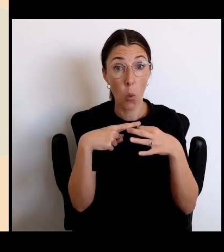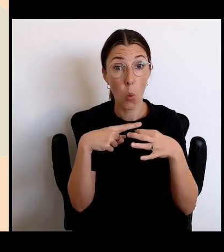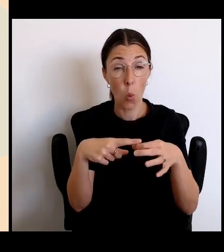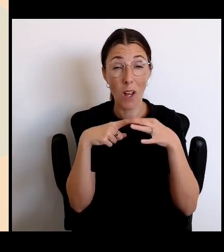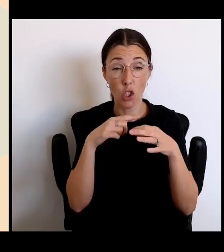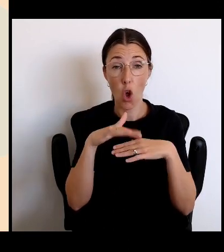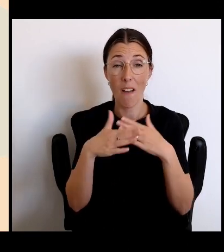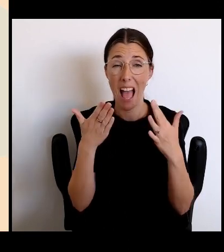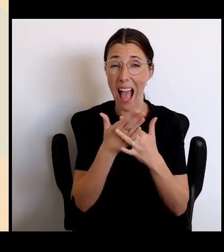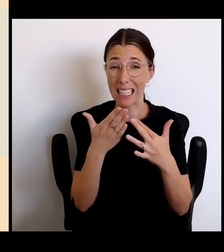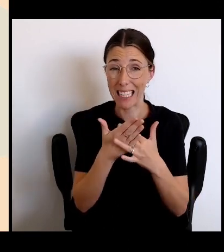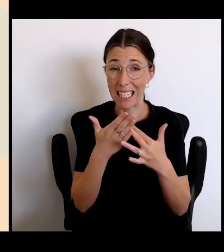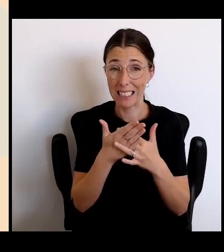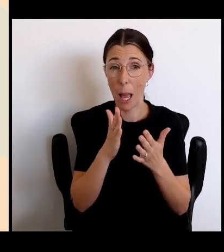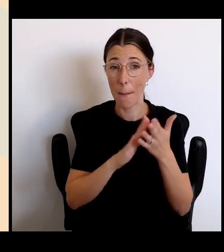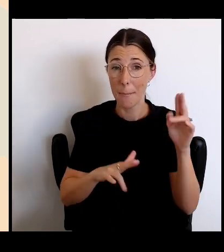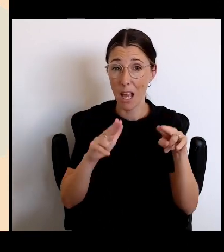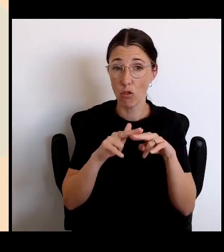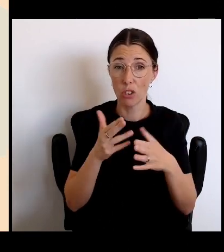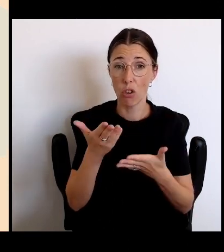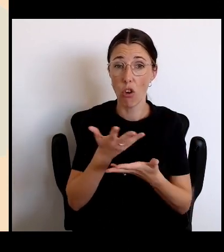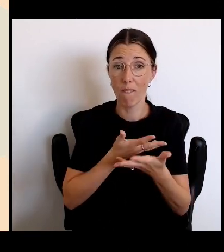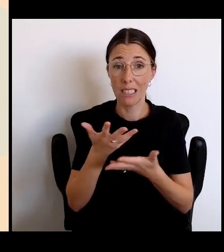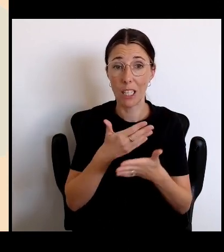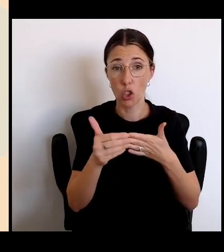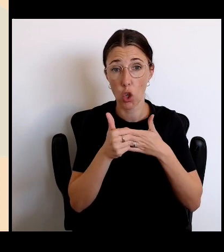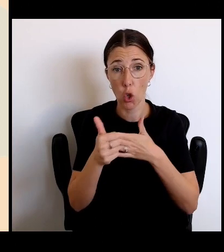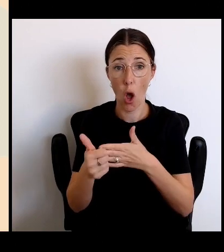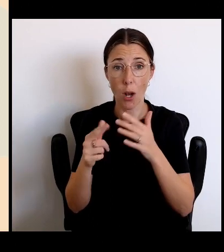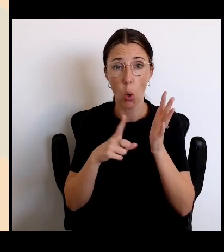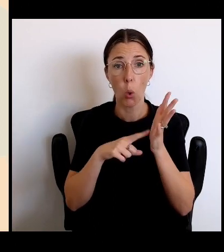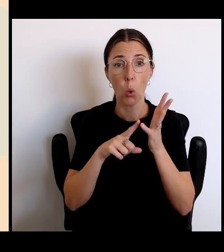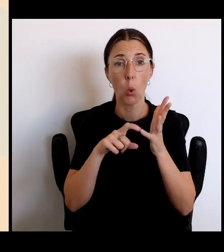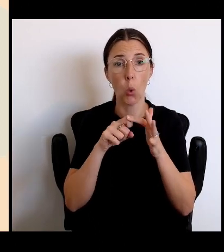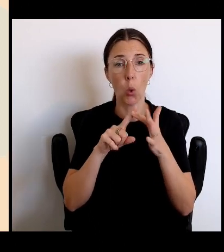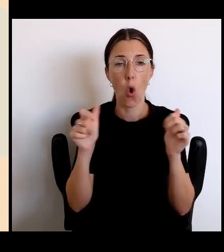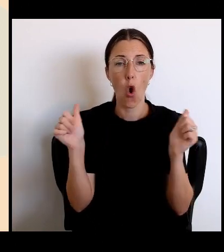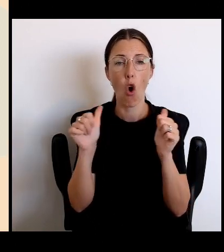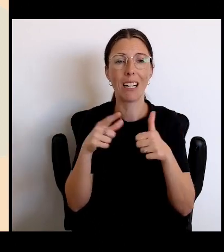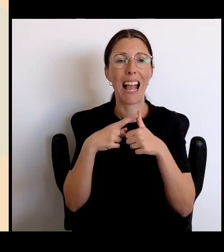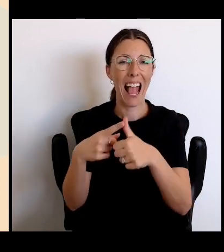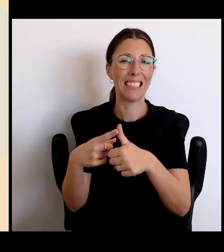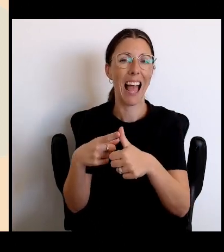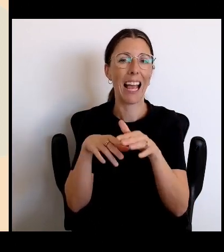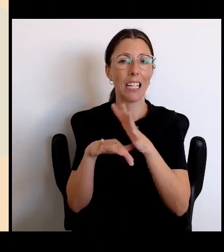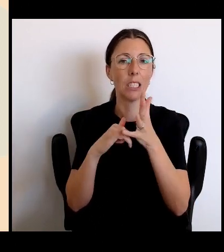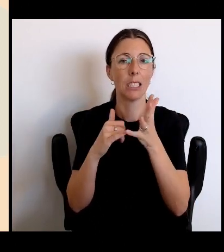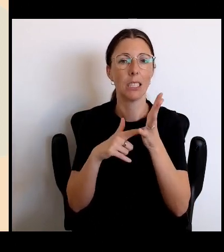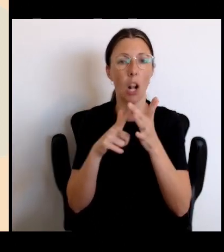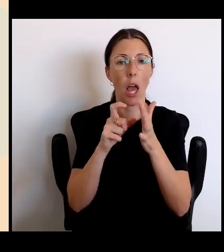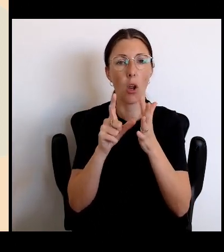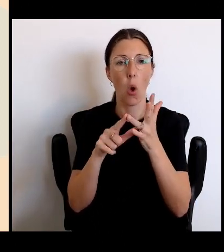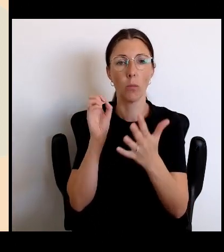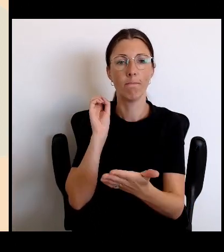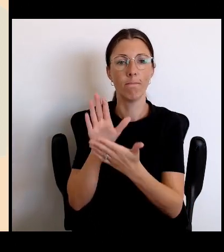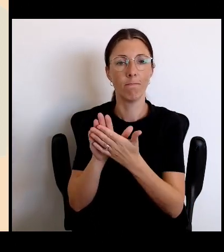parent conversation guide that Donna mentioned. Luke has answered the question in the Slido chat and has provided the link, but this will also be